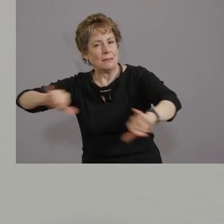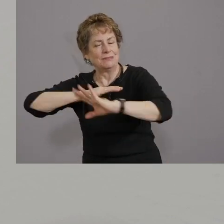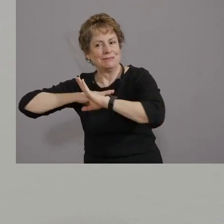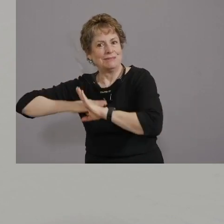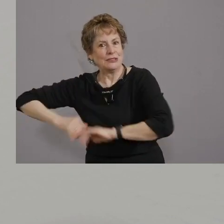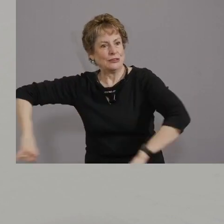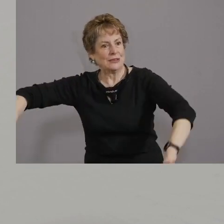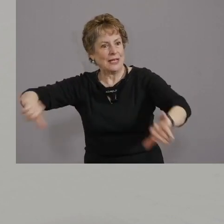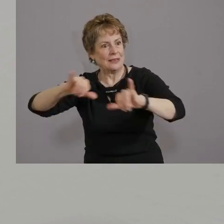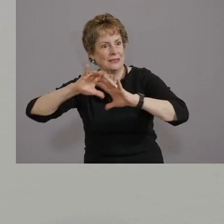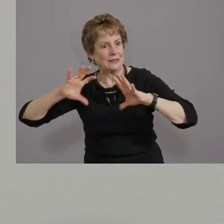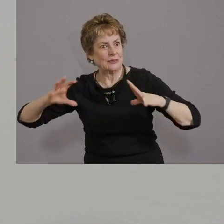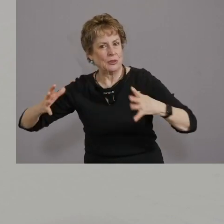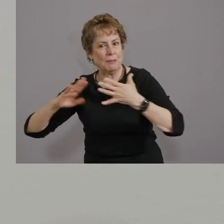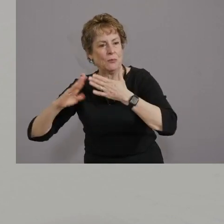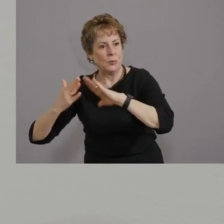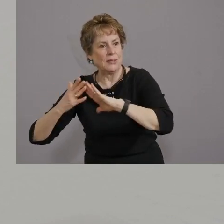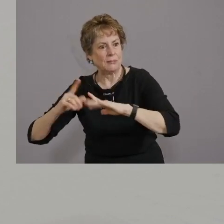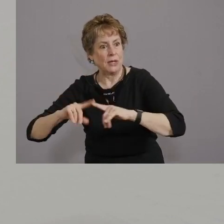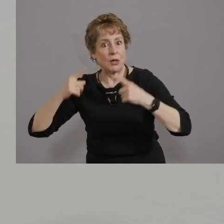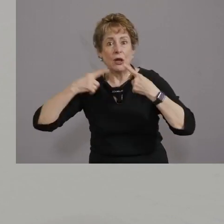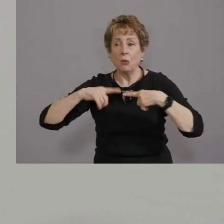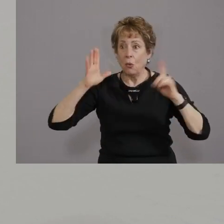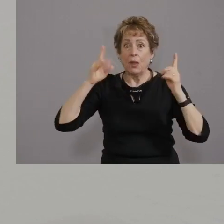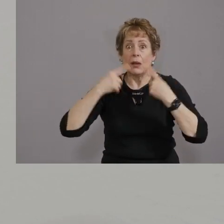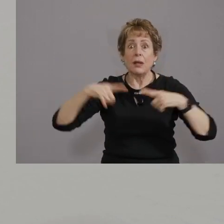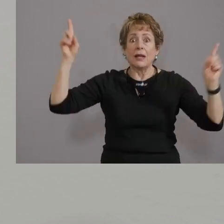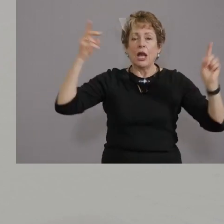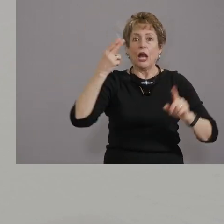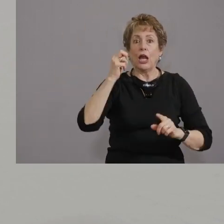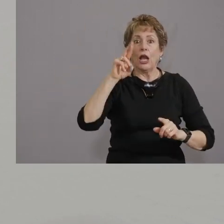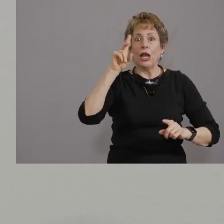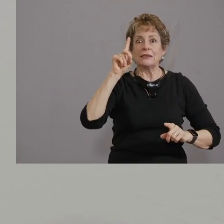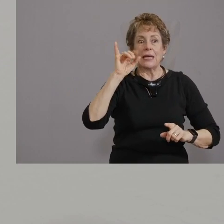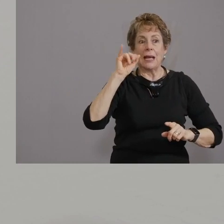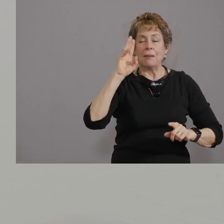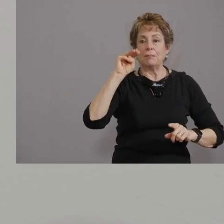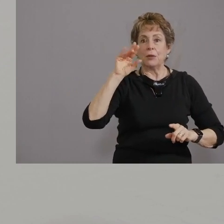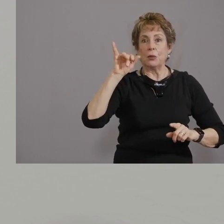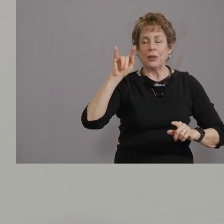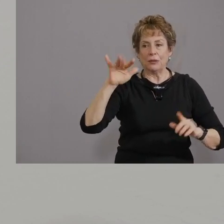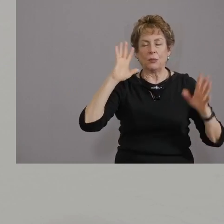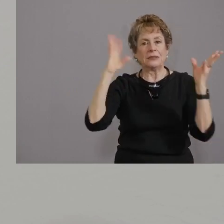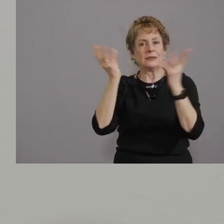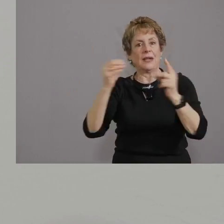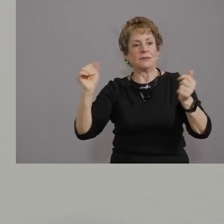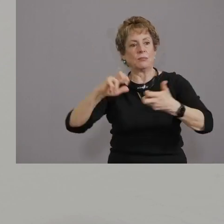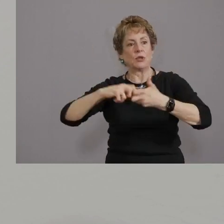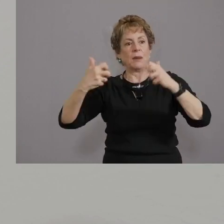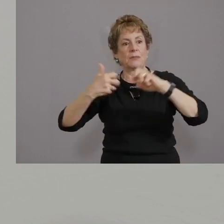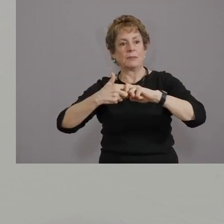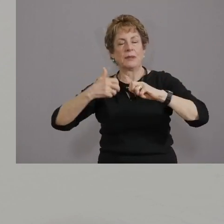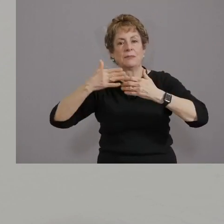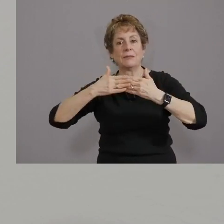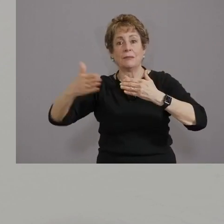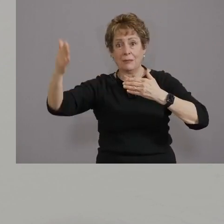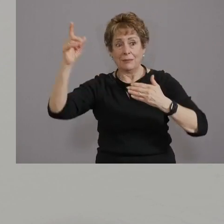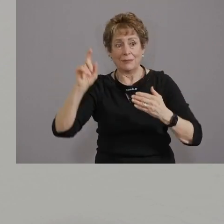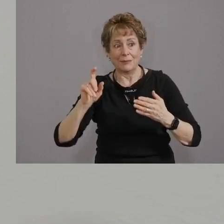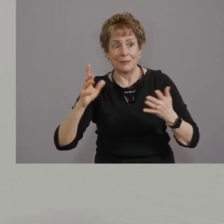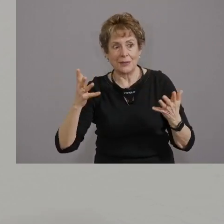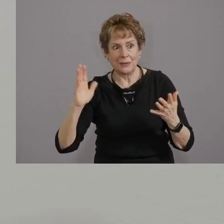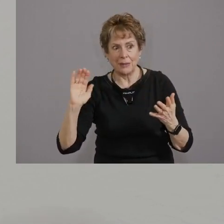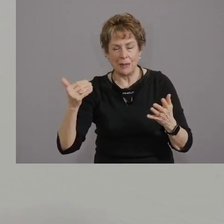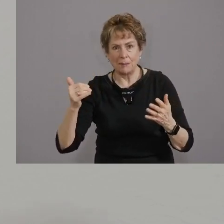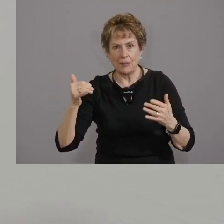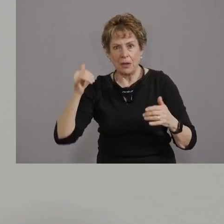all, the fix all of it, which it's not. But the facts speak to that, the science speaks to that. But what about